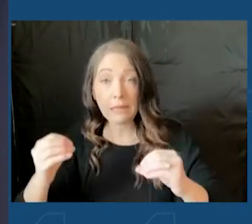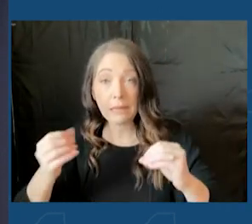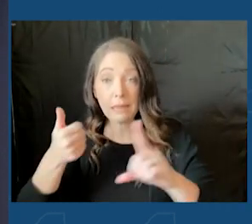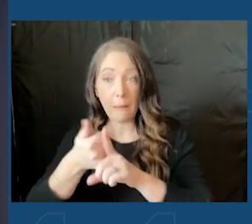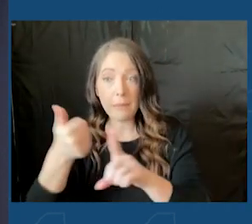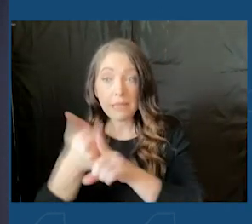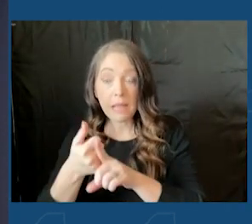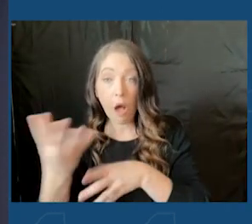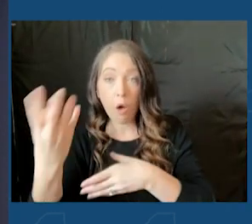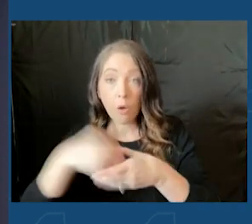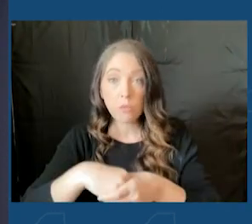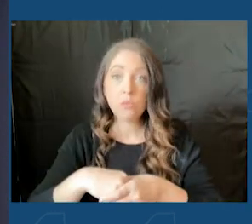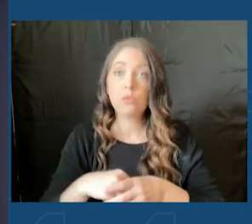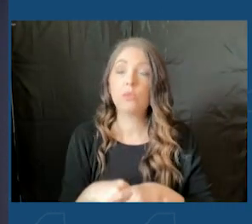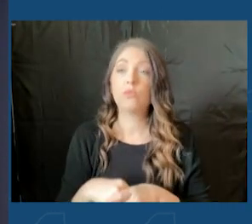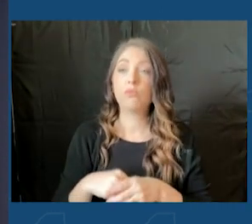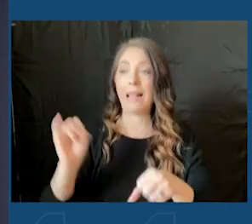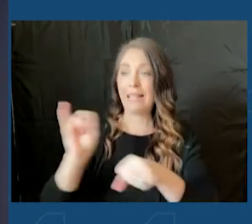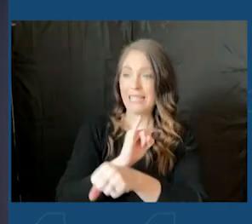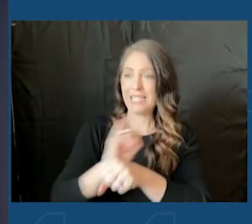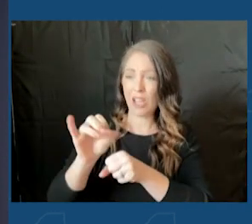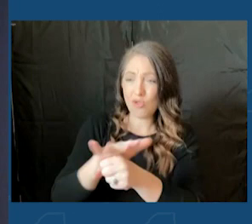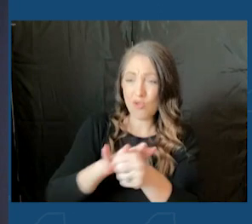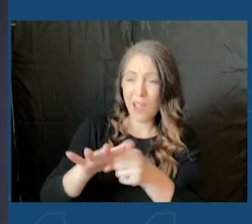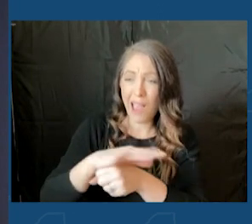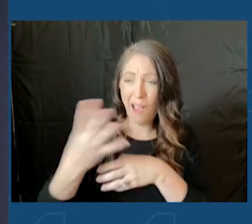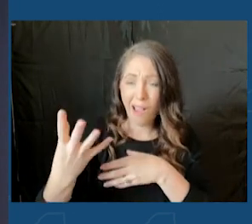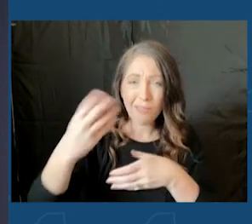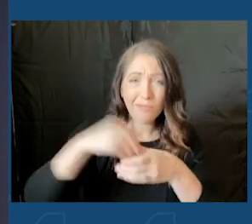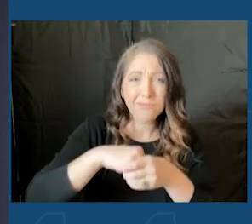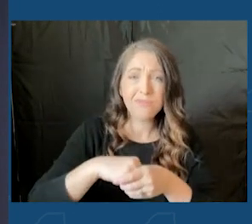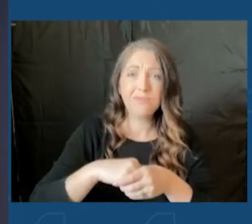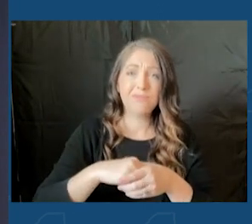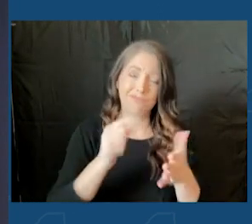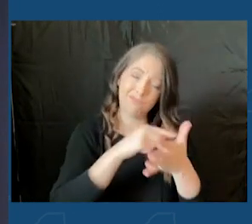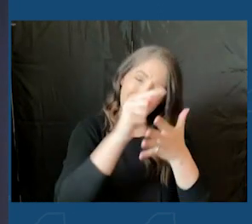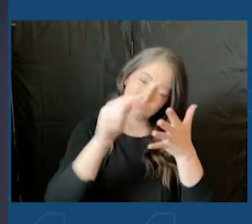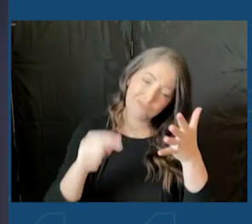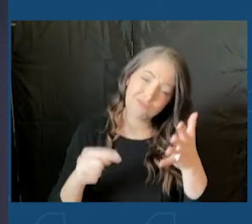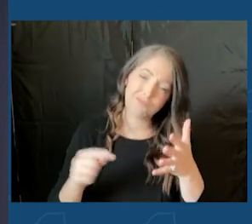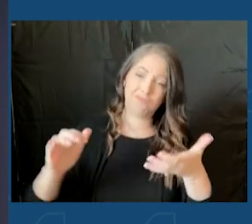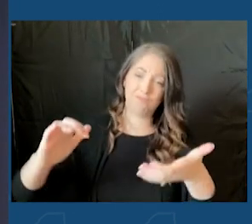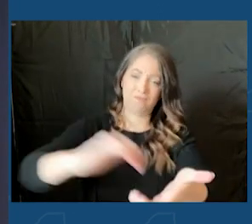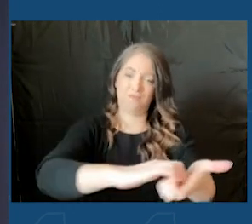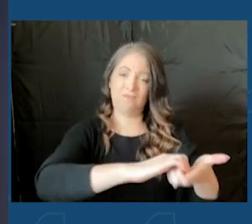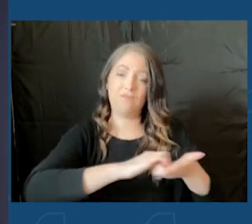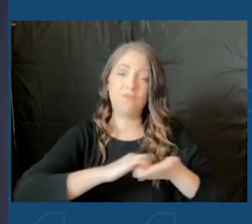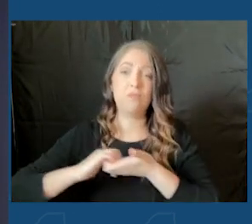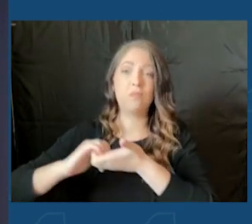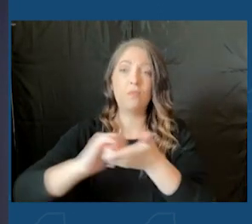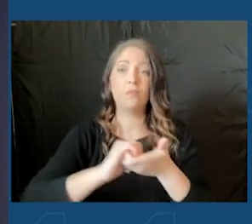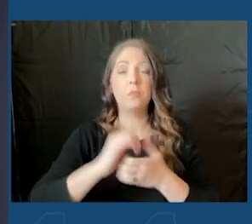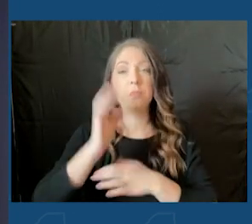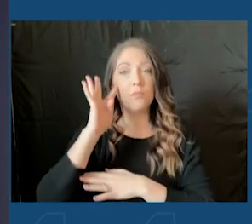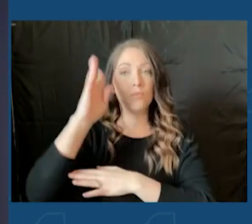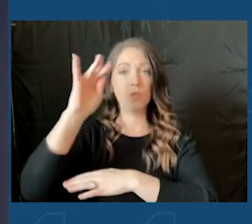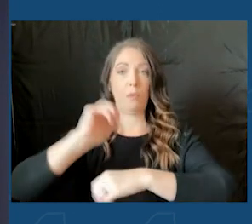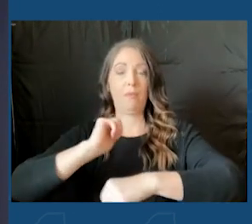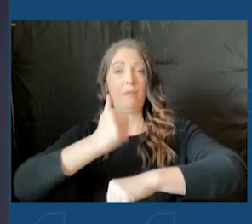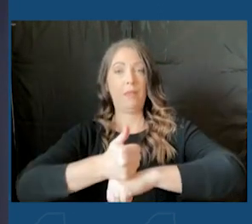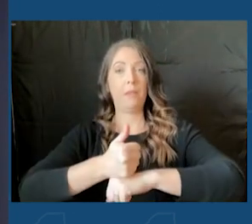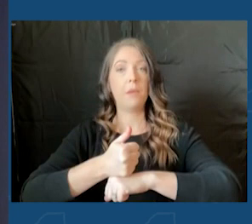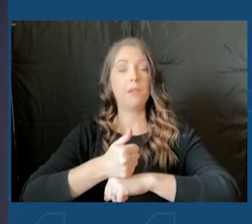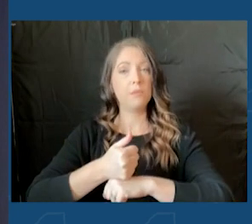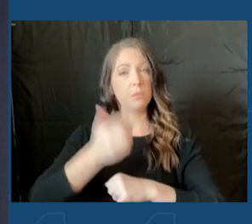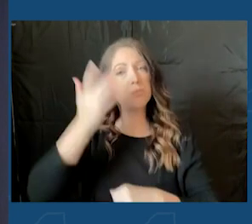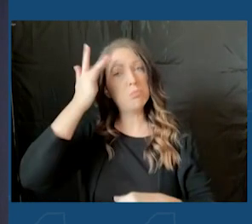the industrial areas advocates, all these people have come together to come up with a sensible solution